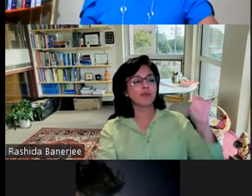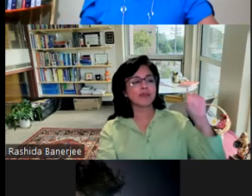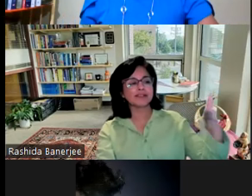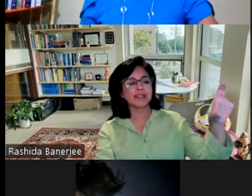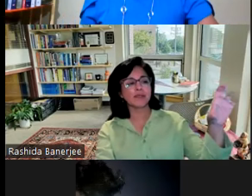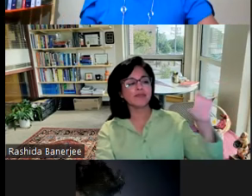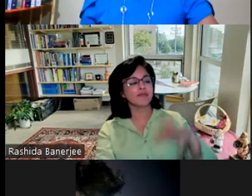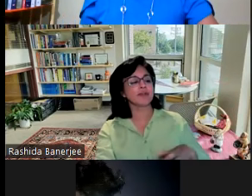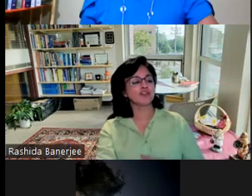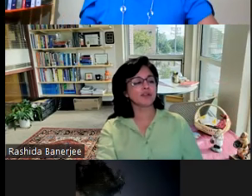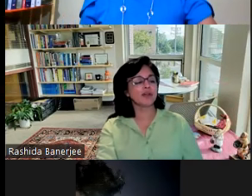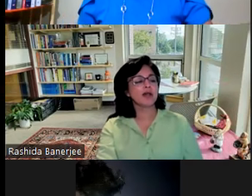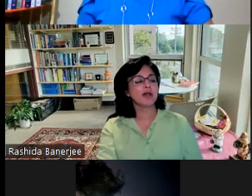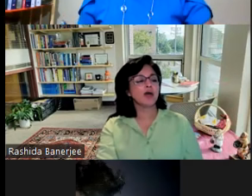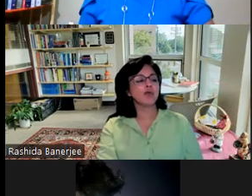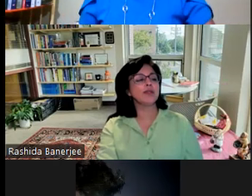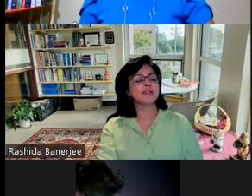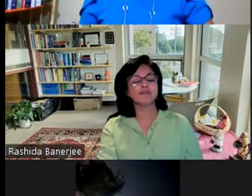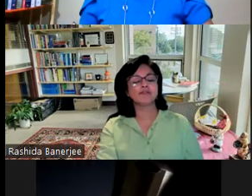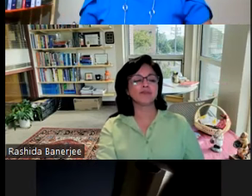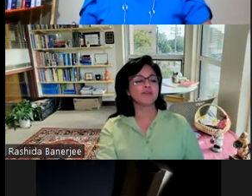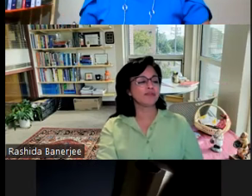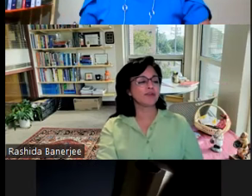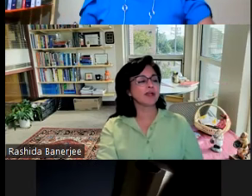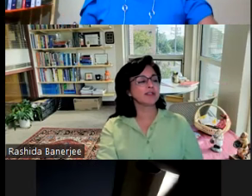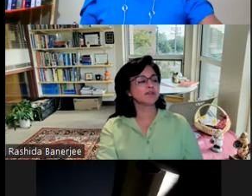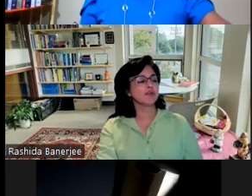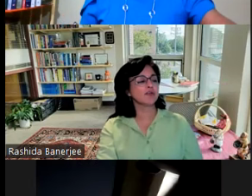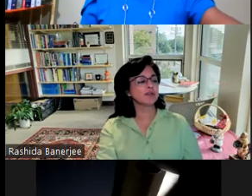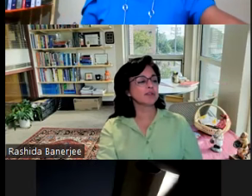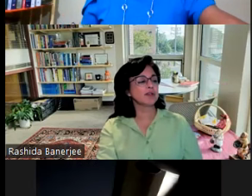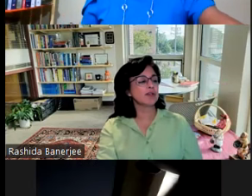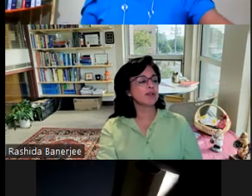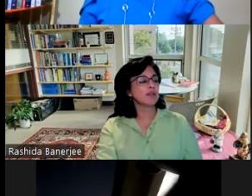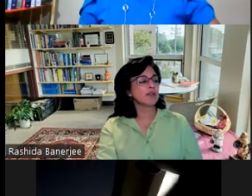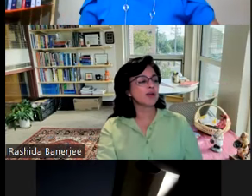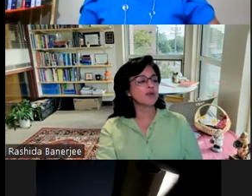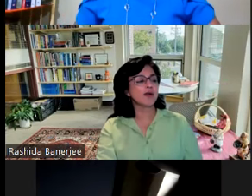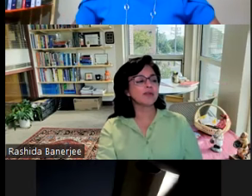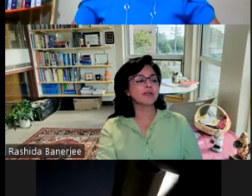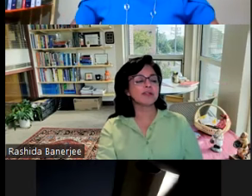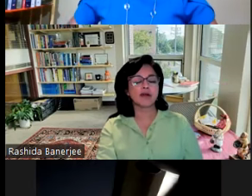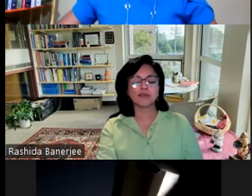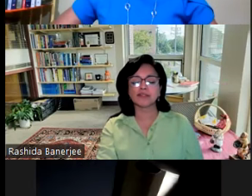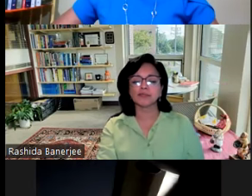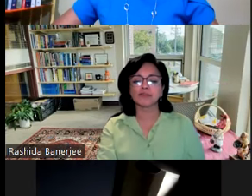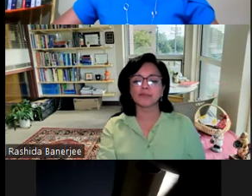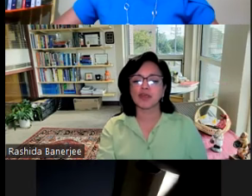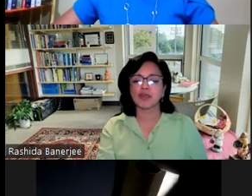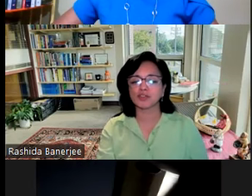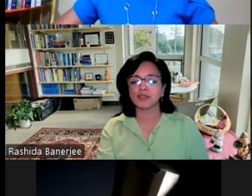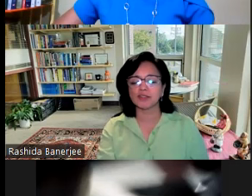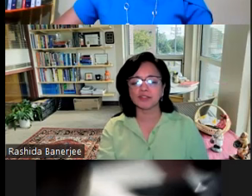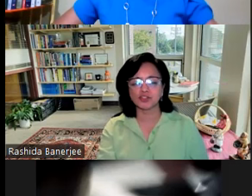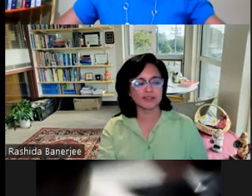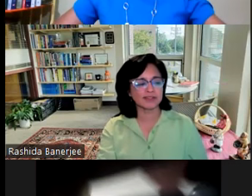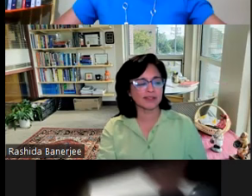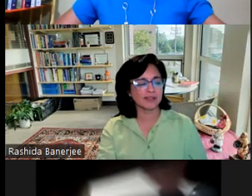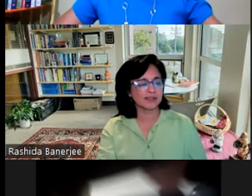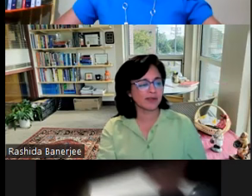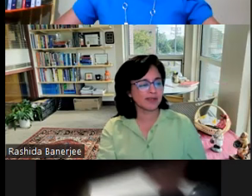example with the same information, how we can develop different kinds of goals. The third one was around his subtraction and